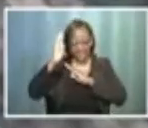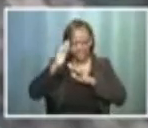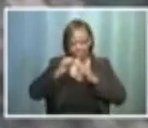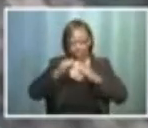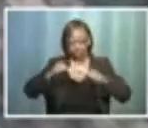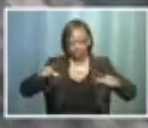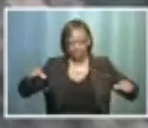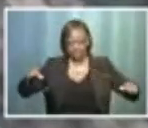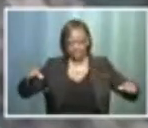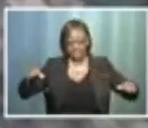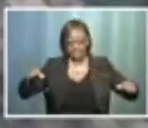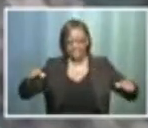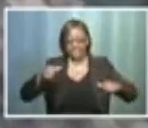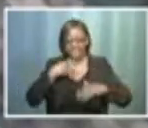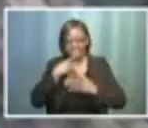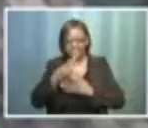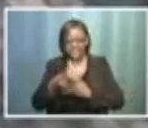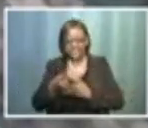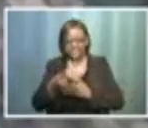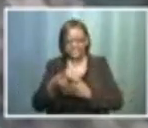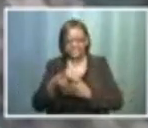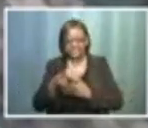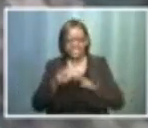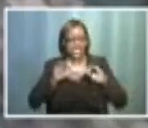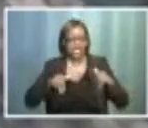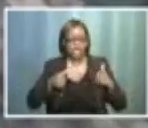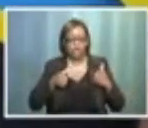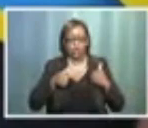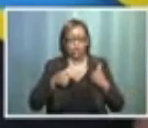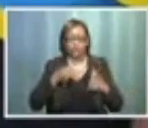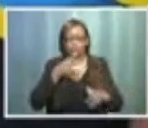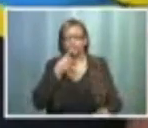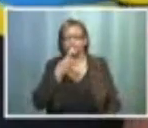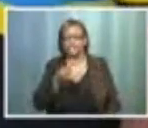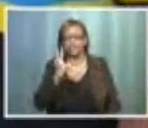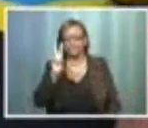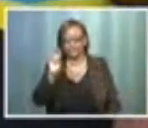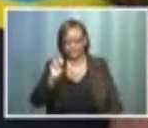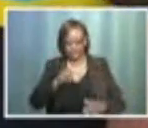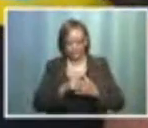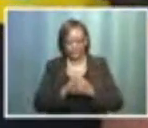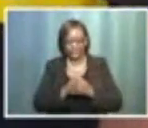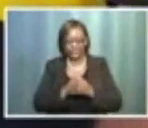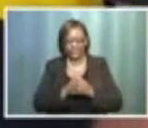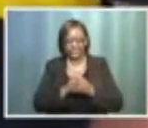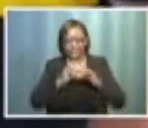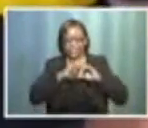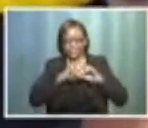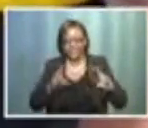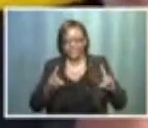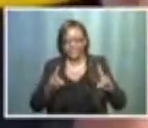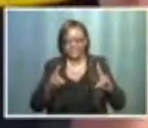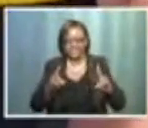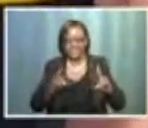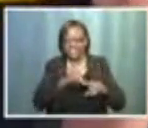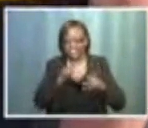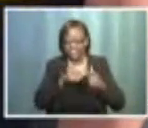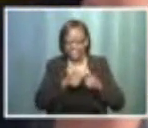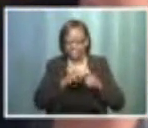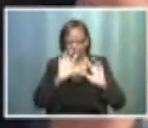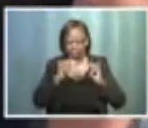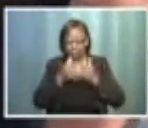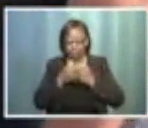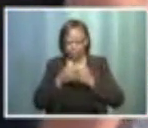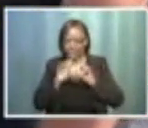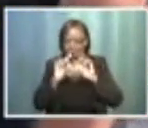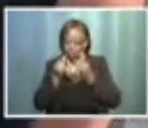suggested the initiative, how could anyone say no? But one for which the execs at the Bahamas Striping group of companies